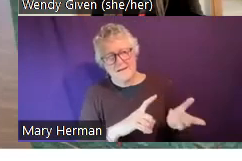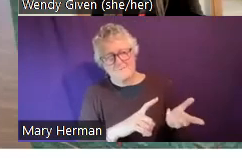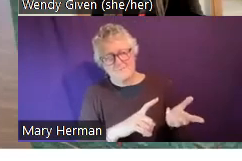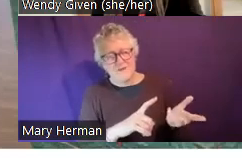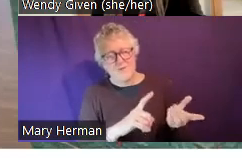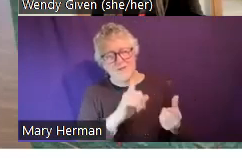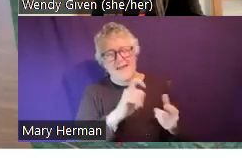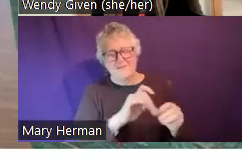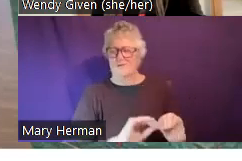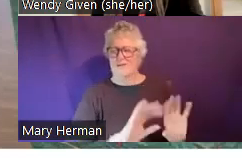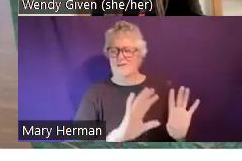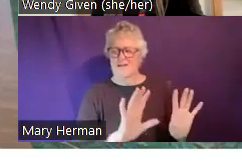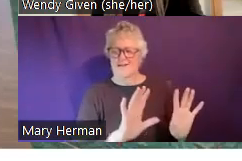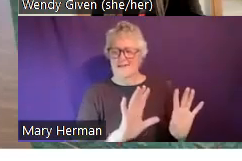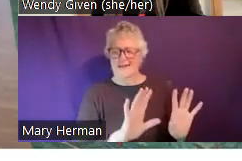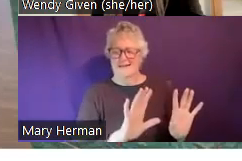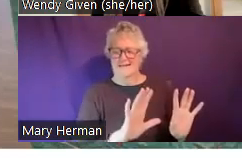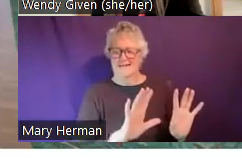more clear.